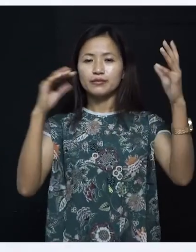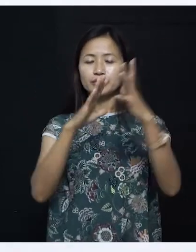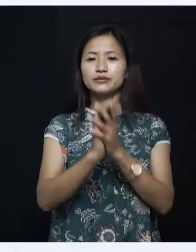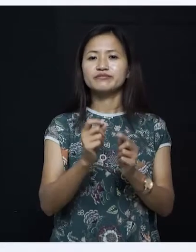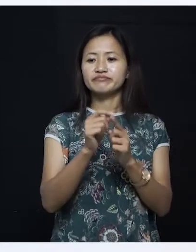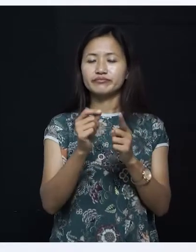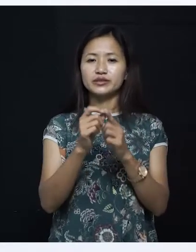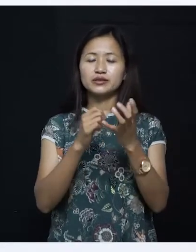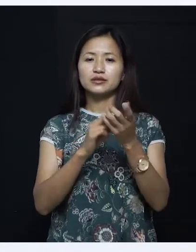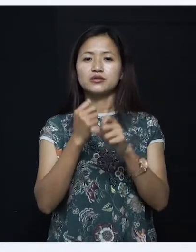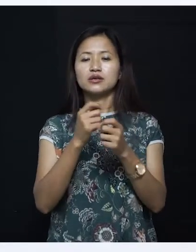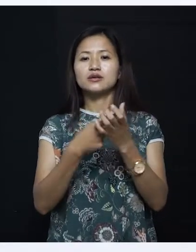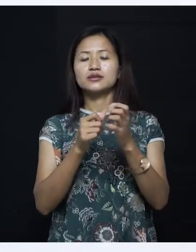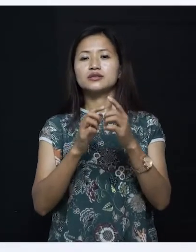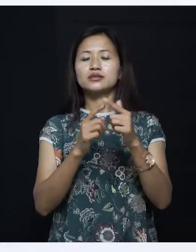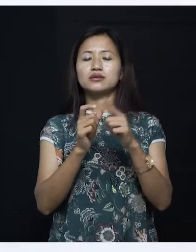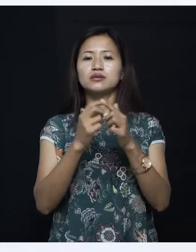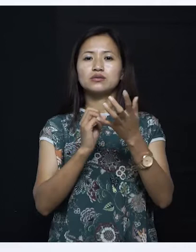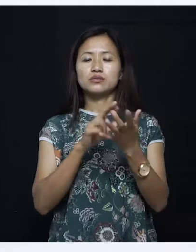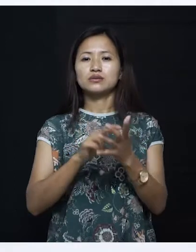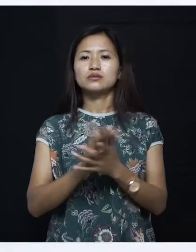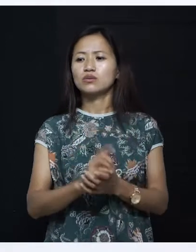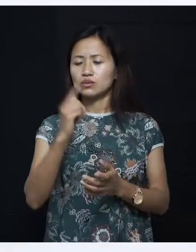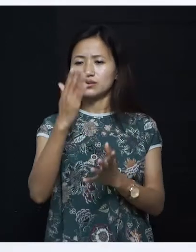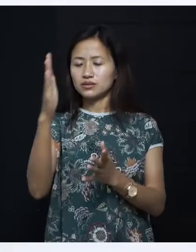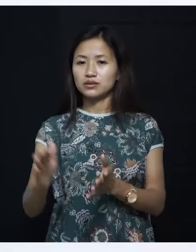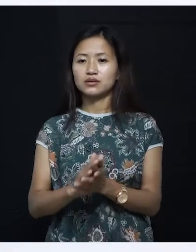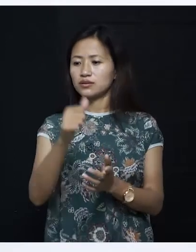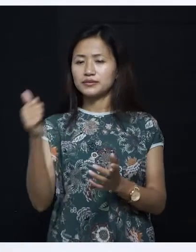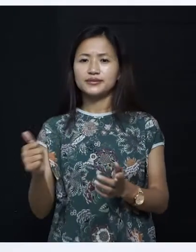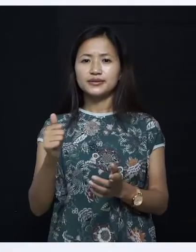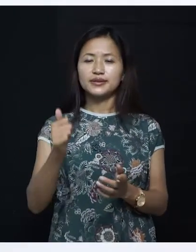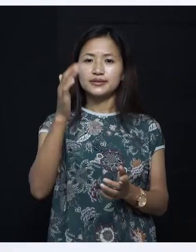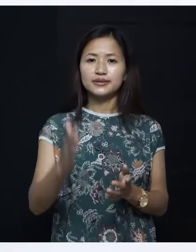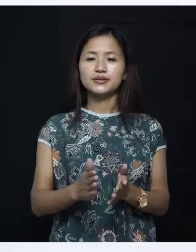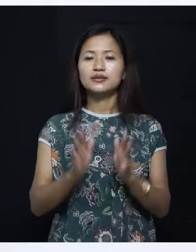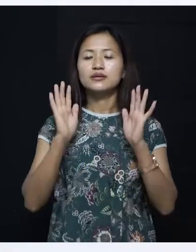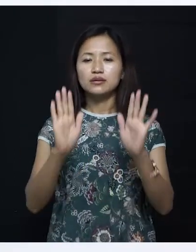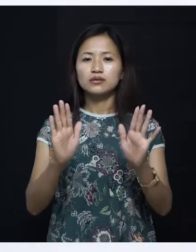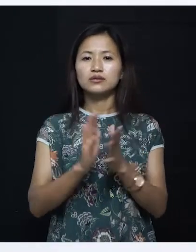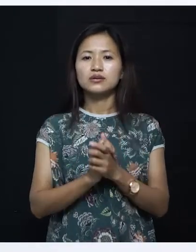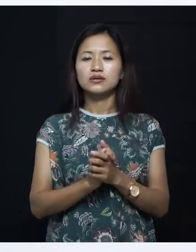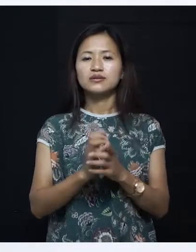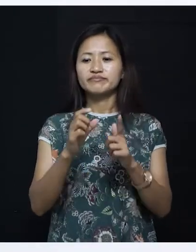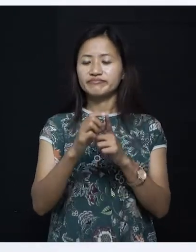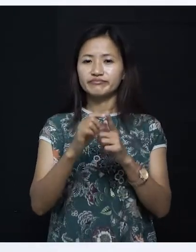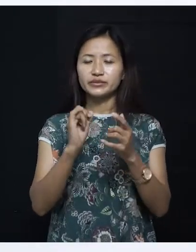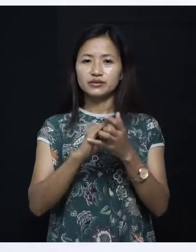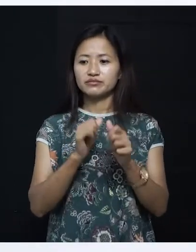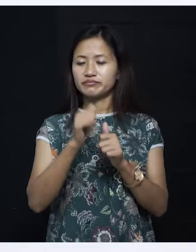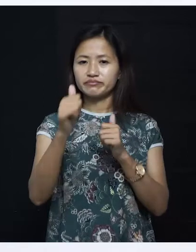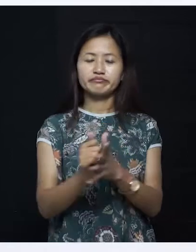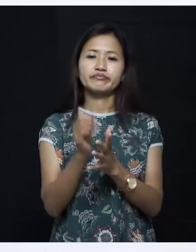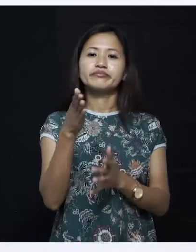So this industries, on one side it is good, on the other side it also has its disadvantages. Okay,